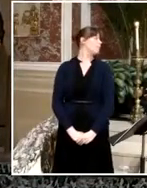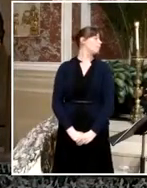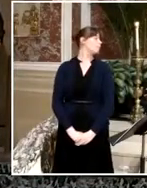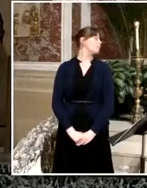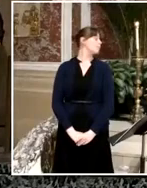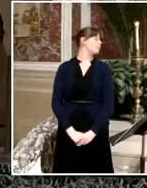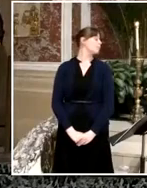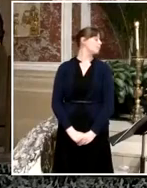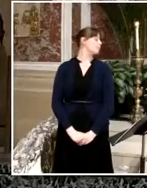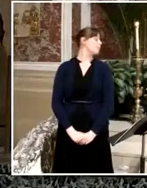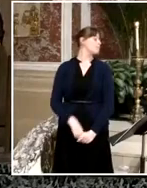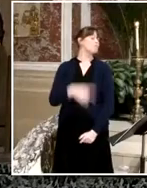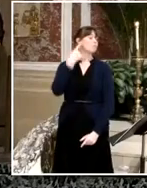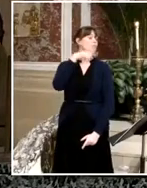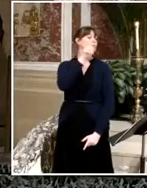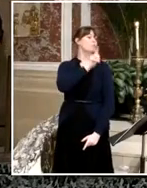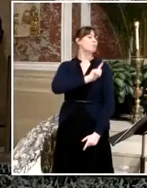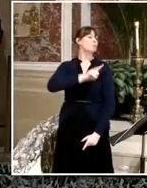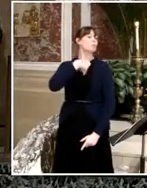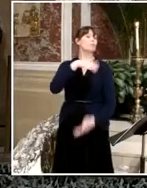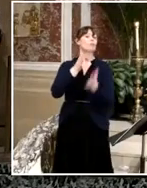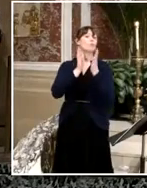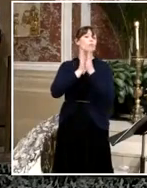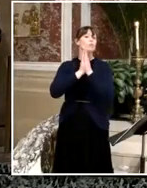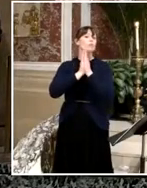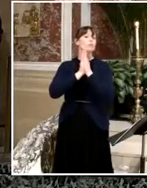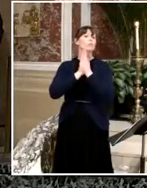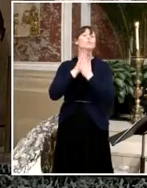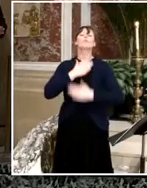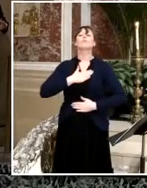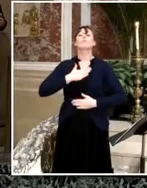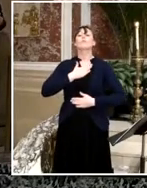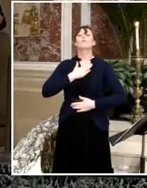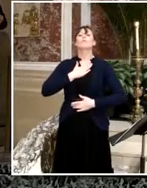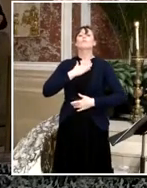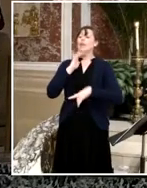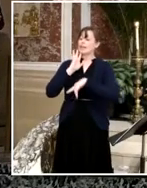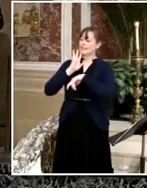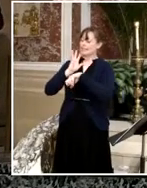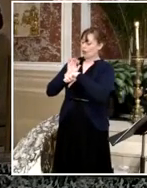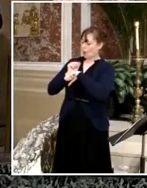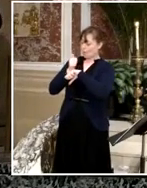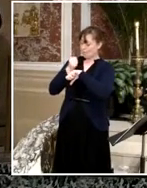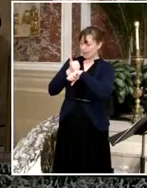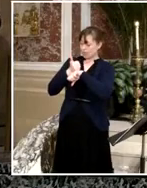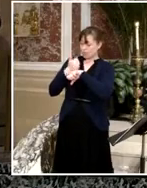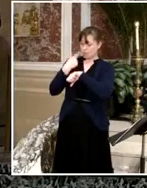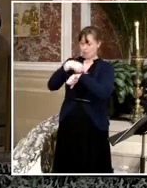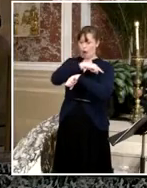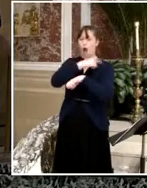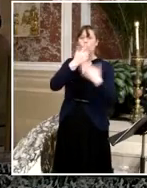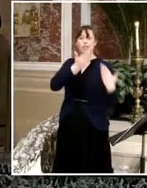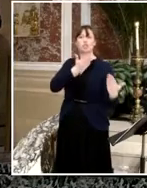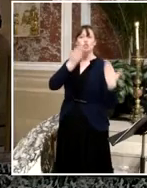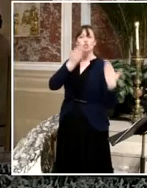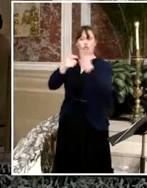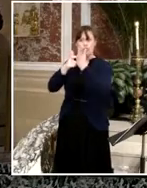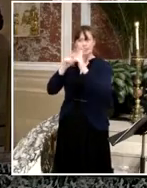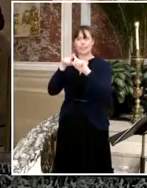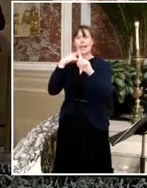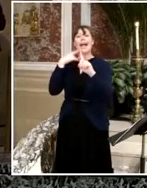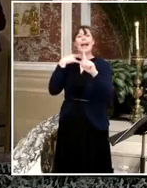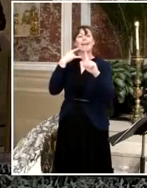Therefore, Lord, we pray, graciously accept this oblation of our service, that of your whole